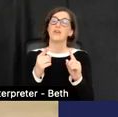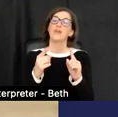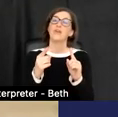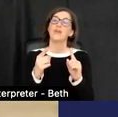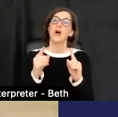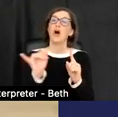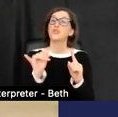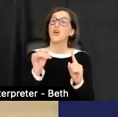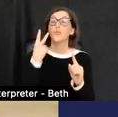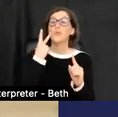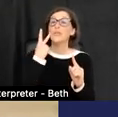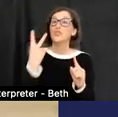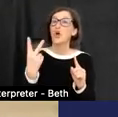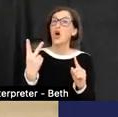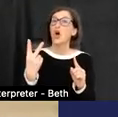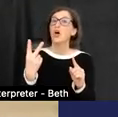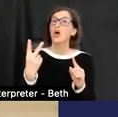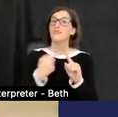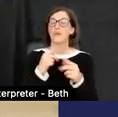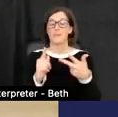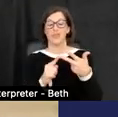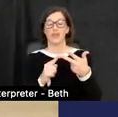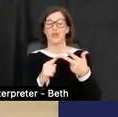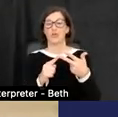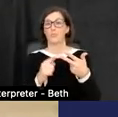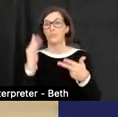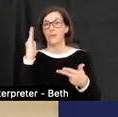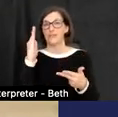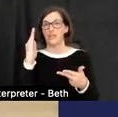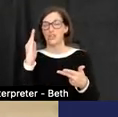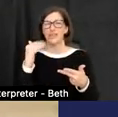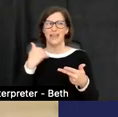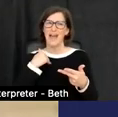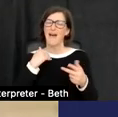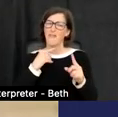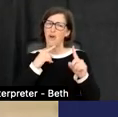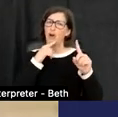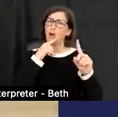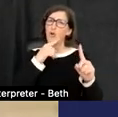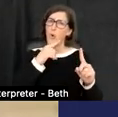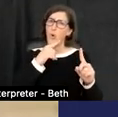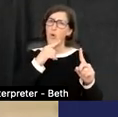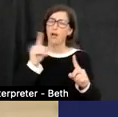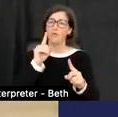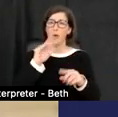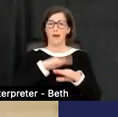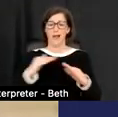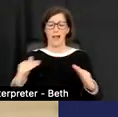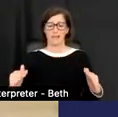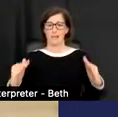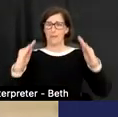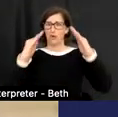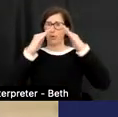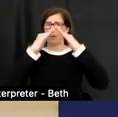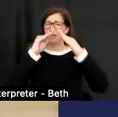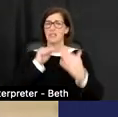Zandiri, we saw that they were being very intentional about, where on the pyramid they're